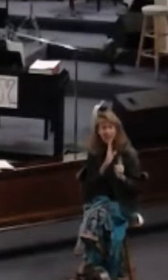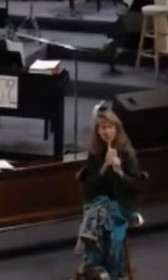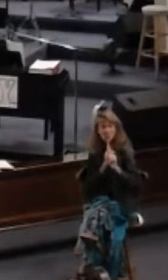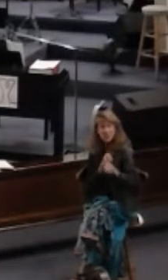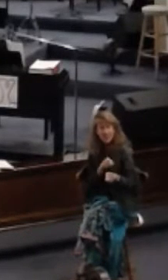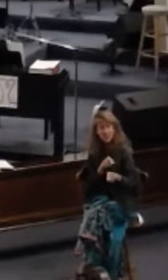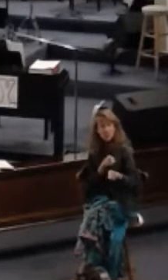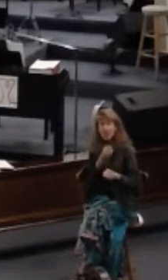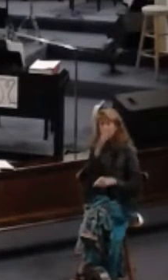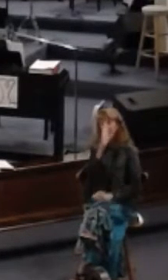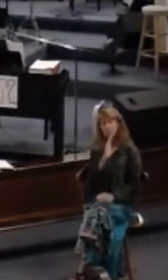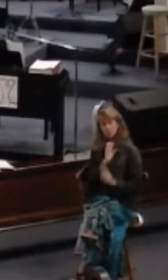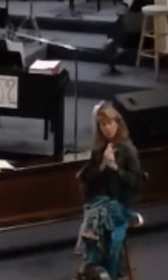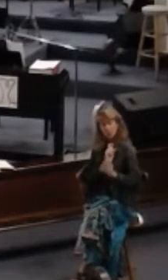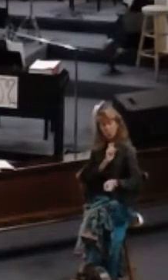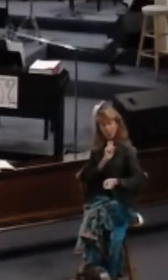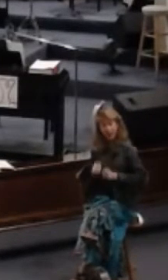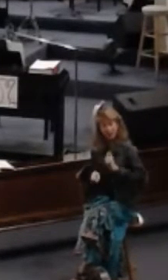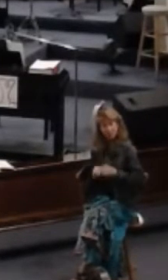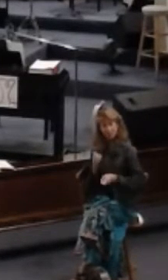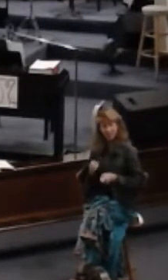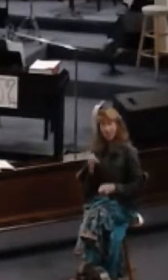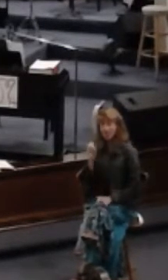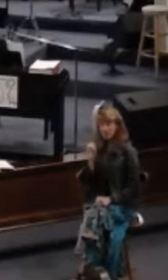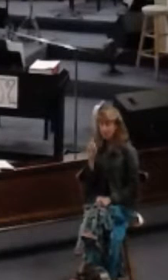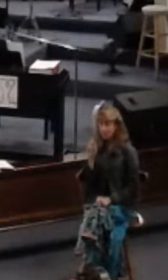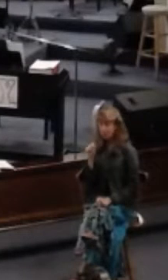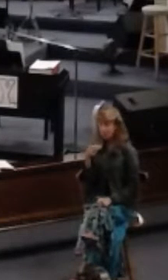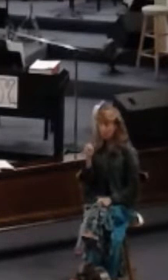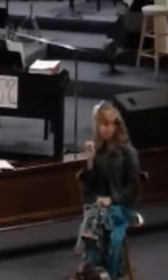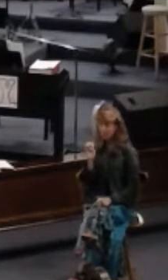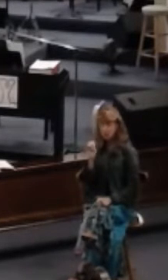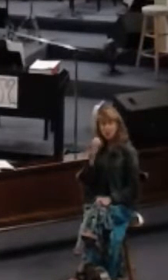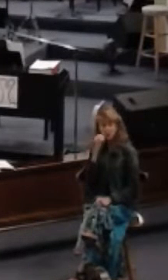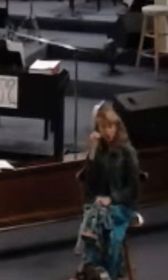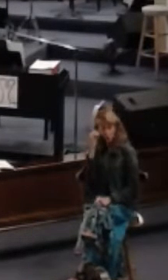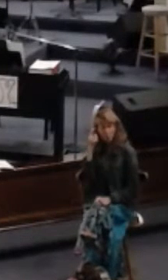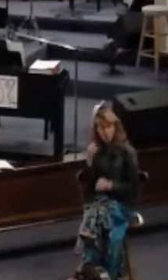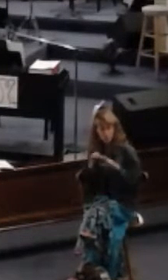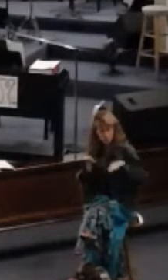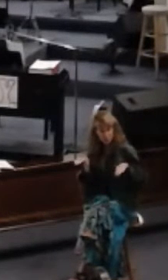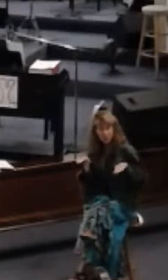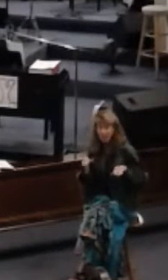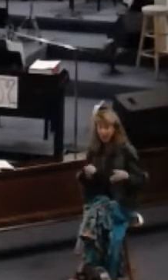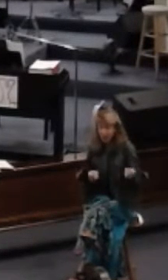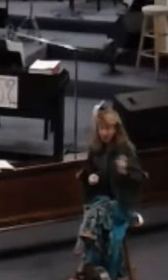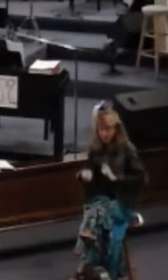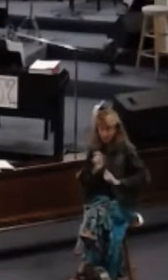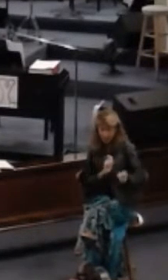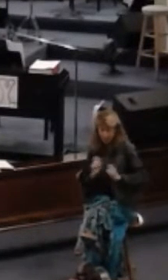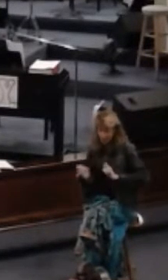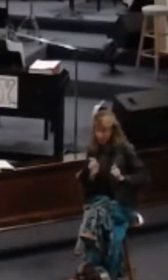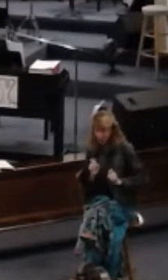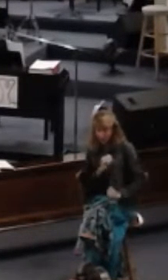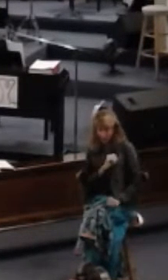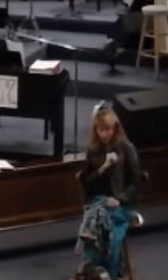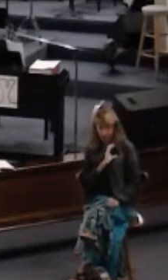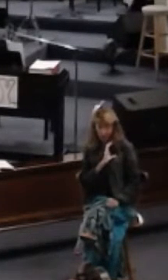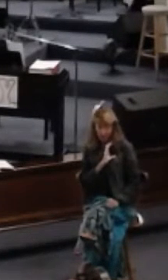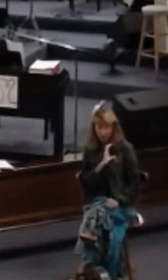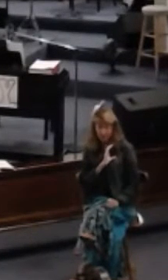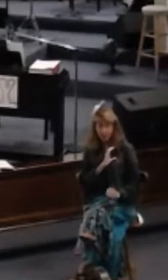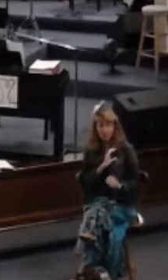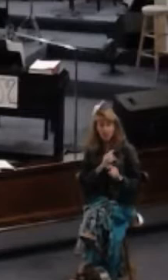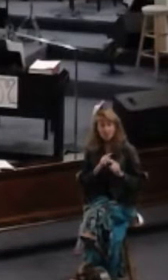rewarded him and the orphanage for his meager gift to this one single widow. But God wasn't done